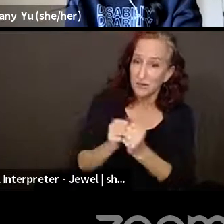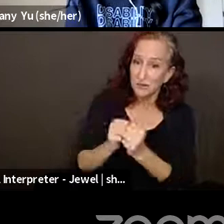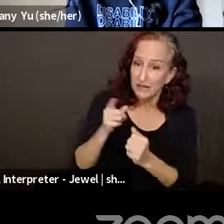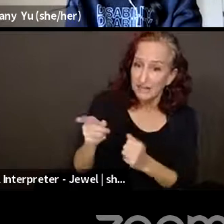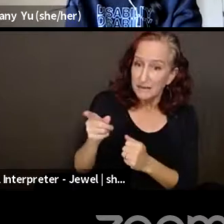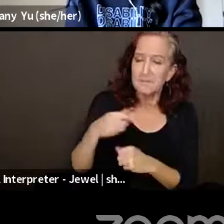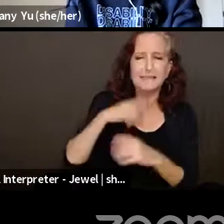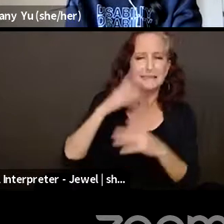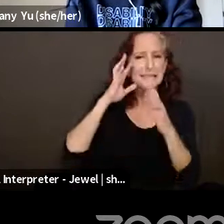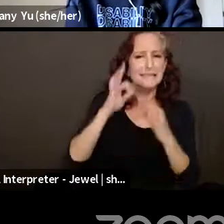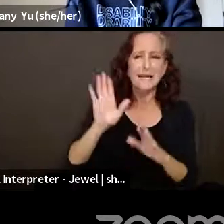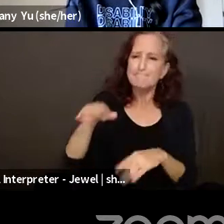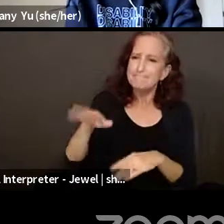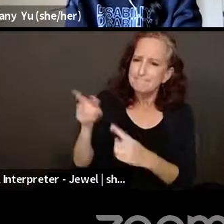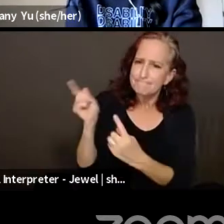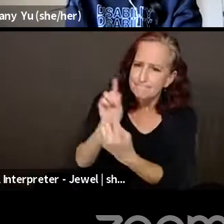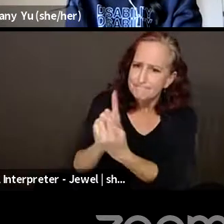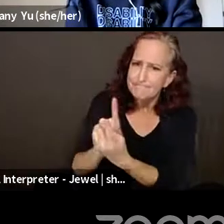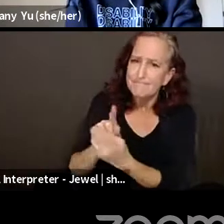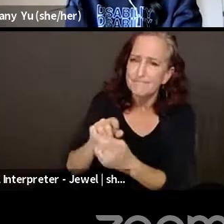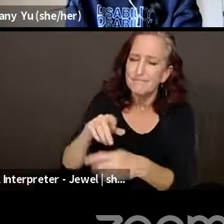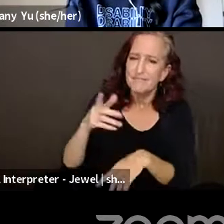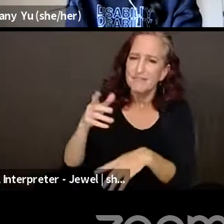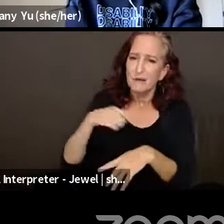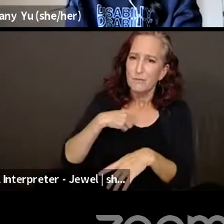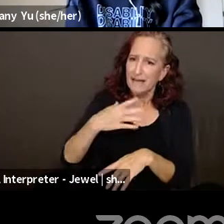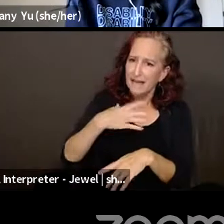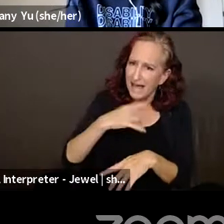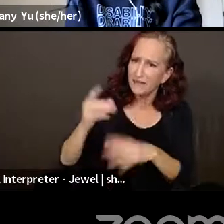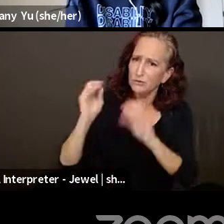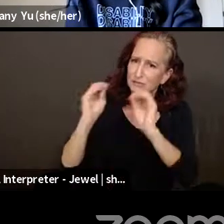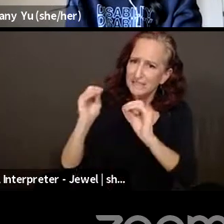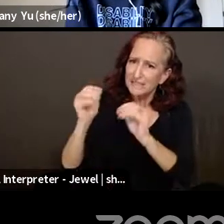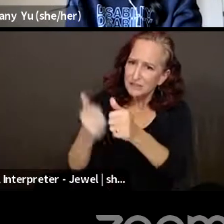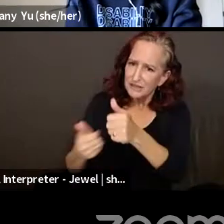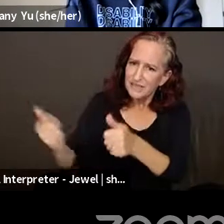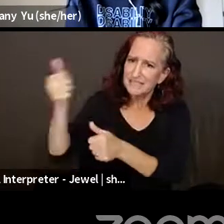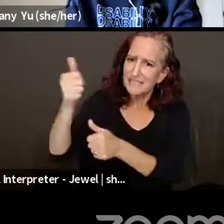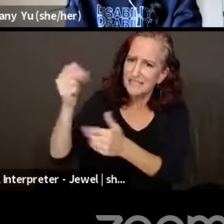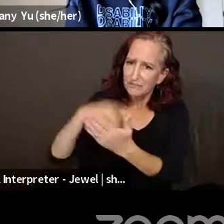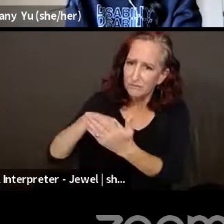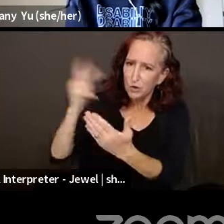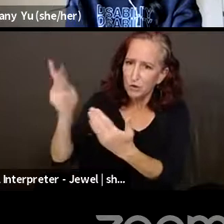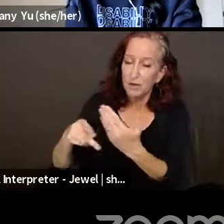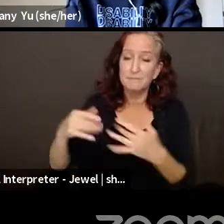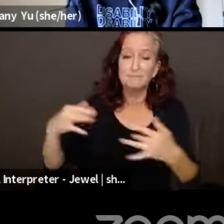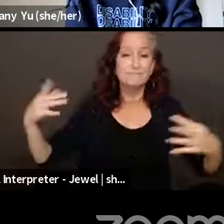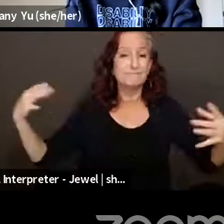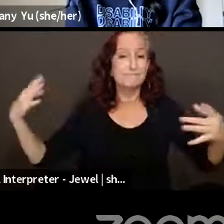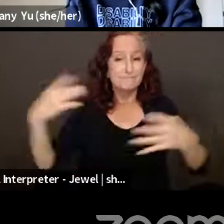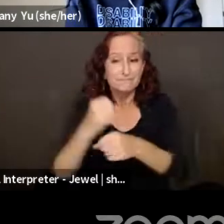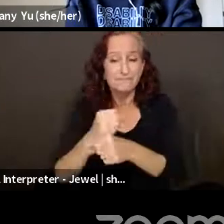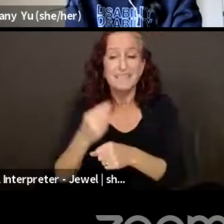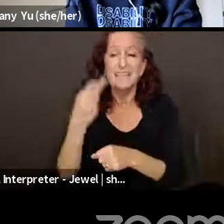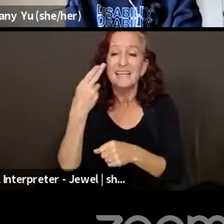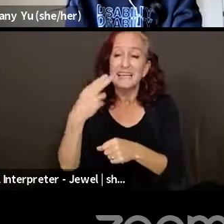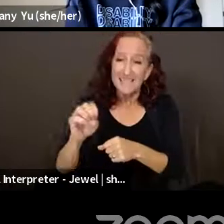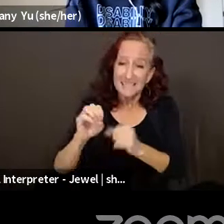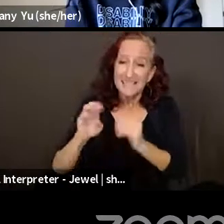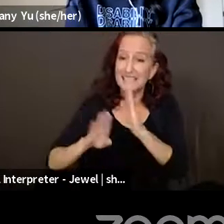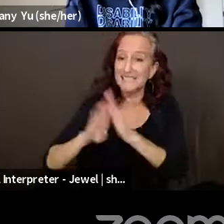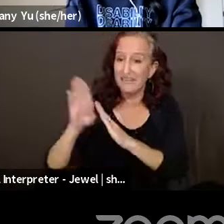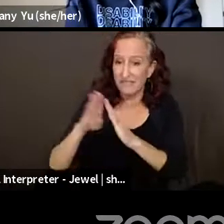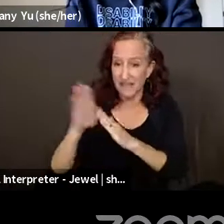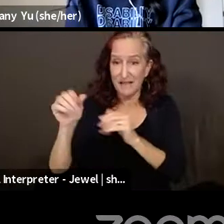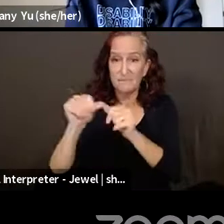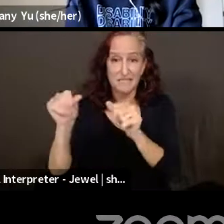approached him and said, I'd love to figure out how I can teach in the executive program. And long story short, he created a spot for me. He never said,